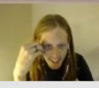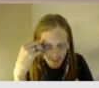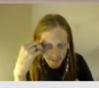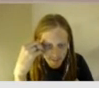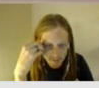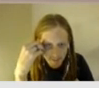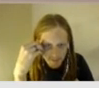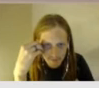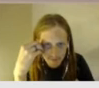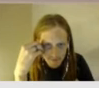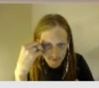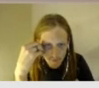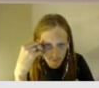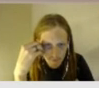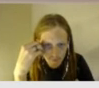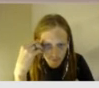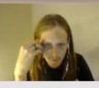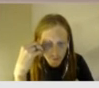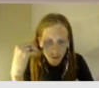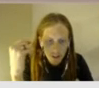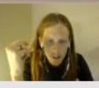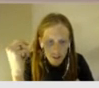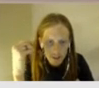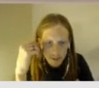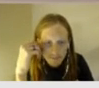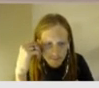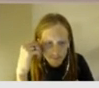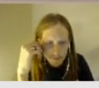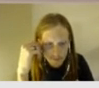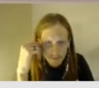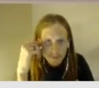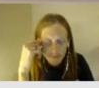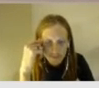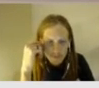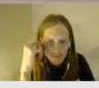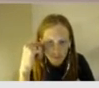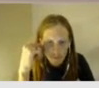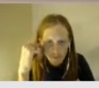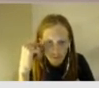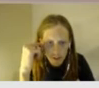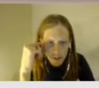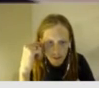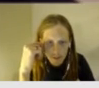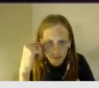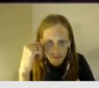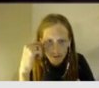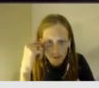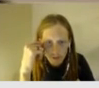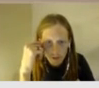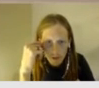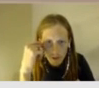tough one. Morally and ethically, it was a really tough one, because I still think